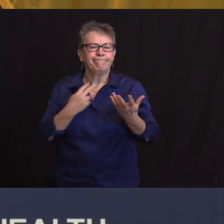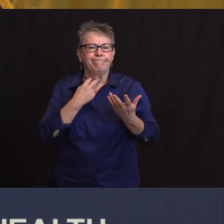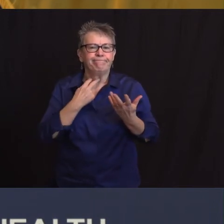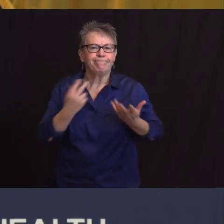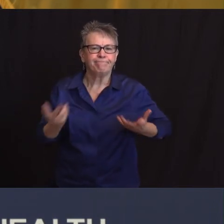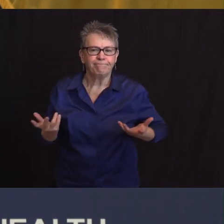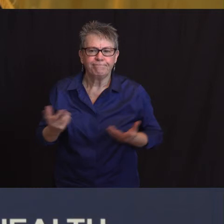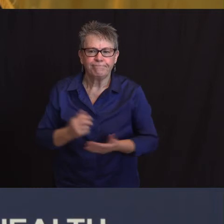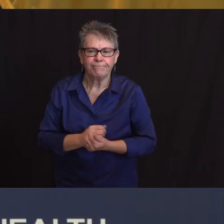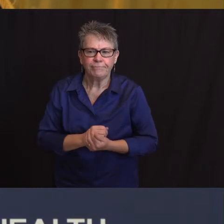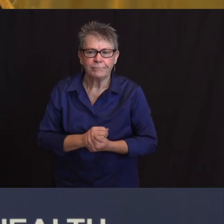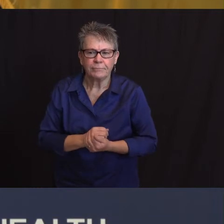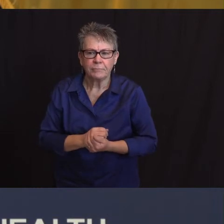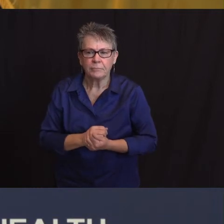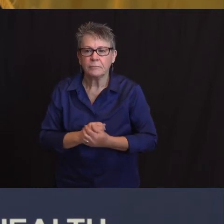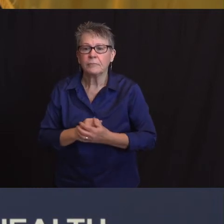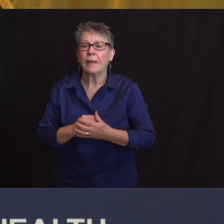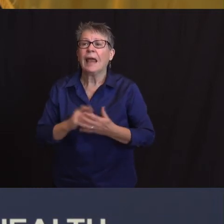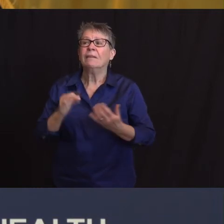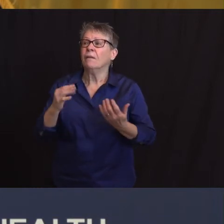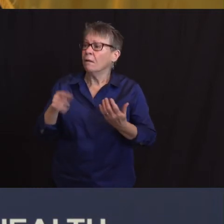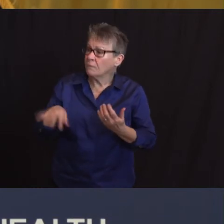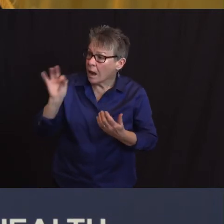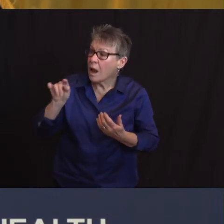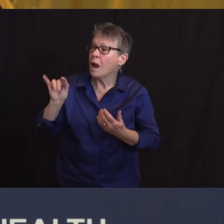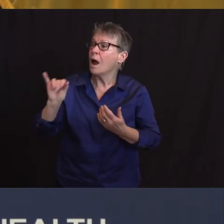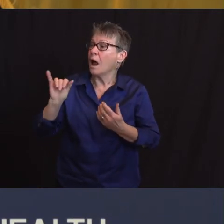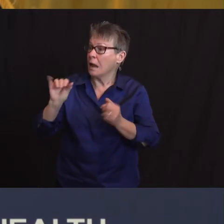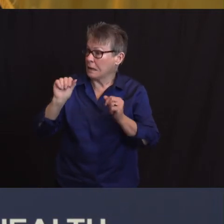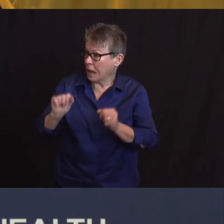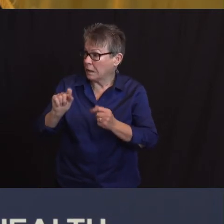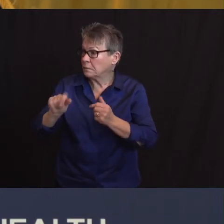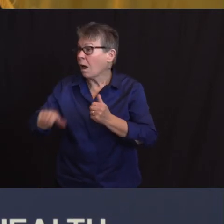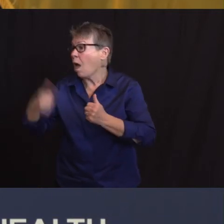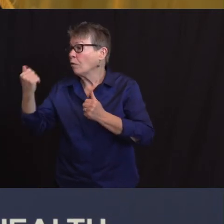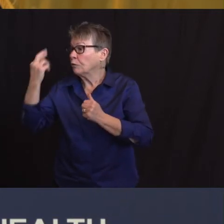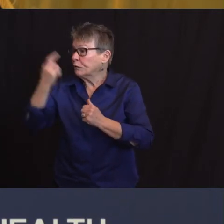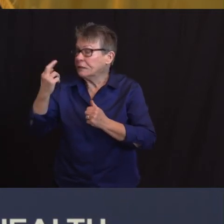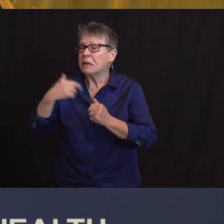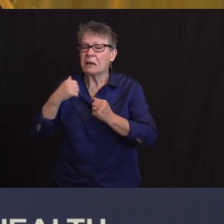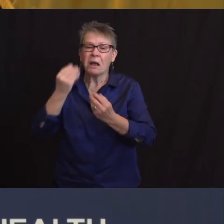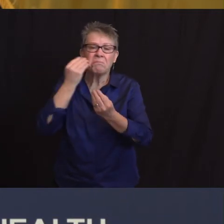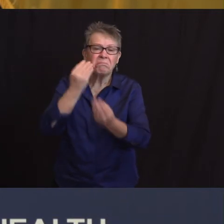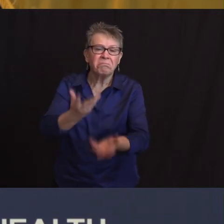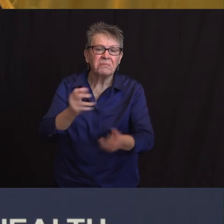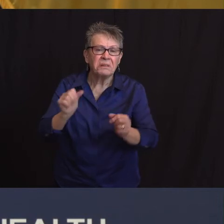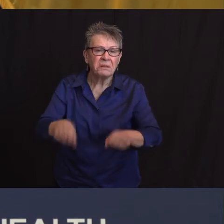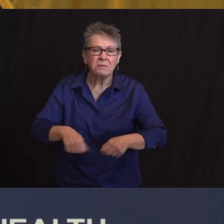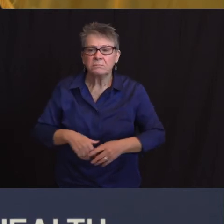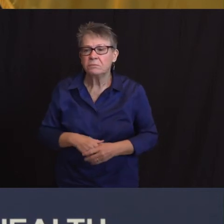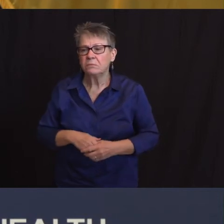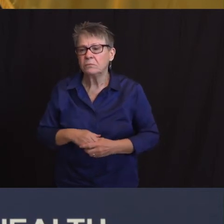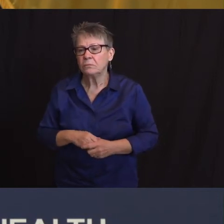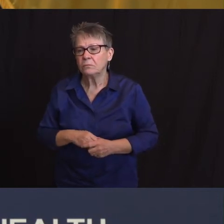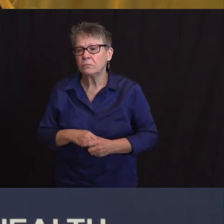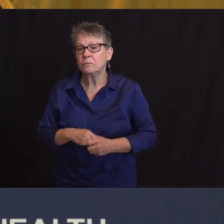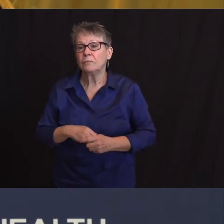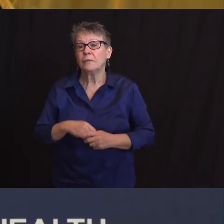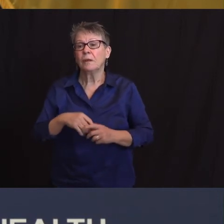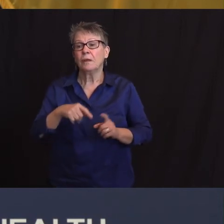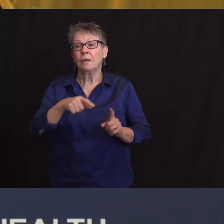back to you. I don't have a reaction on Walgreens, but we'll track it down. Mahan, we could track that down, or Judy and your